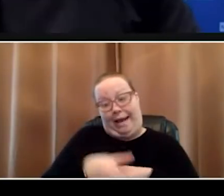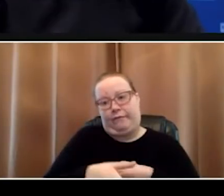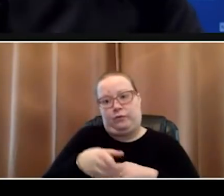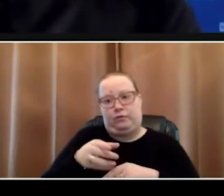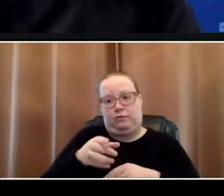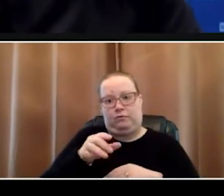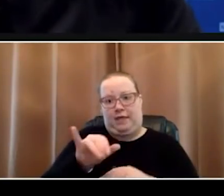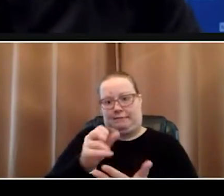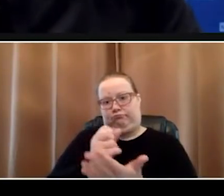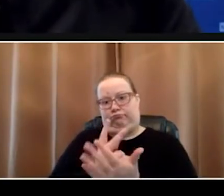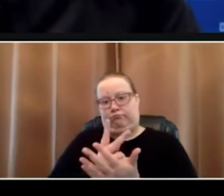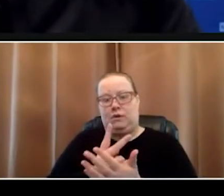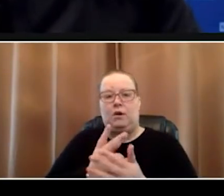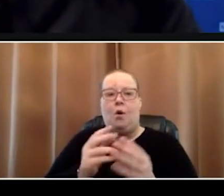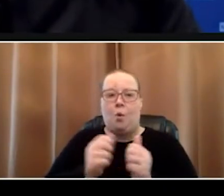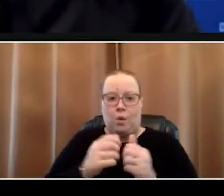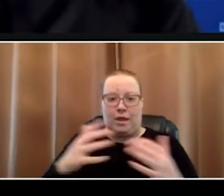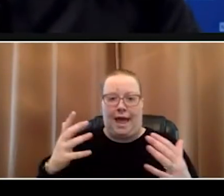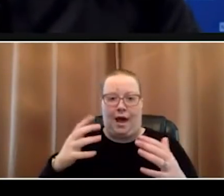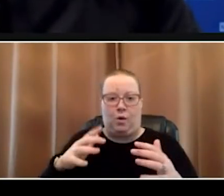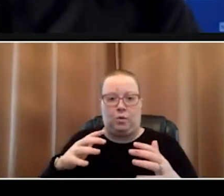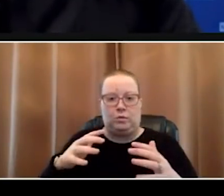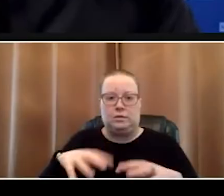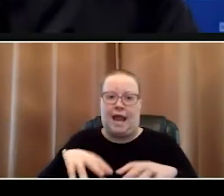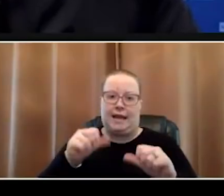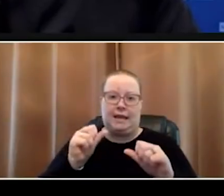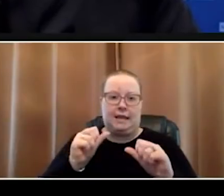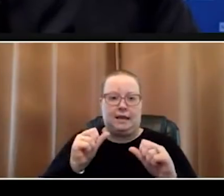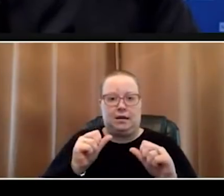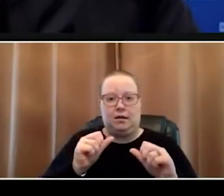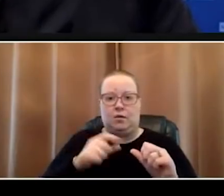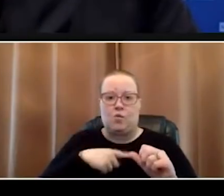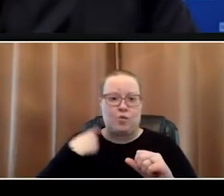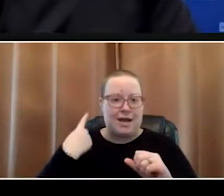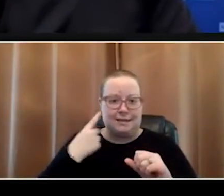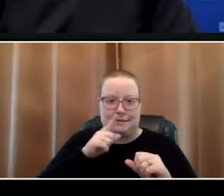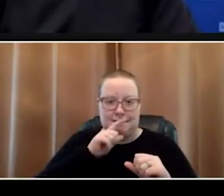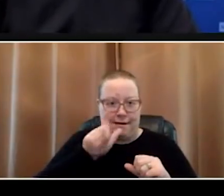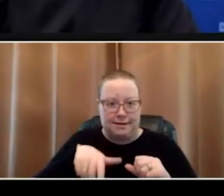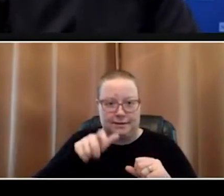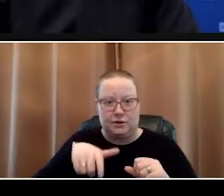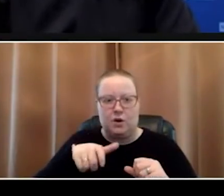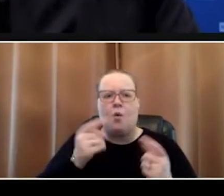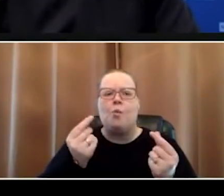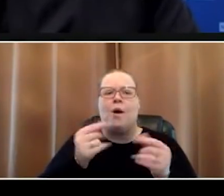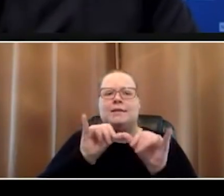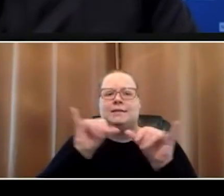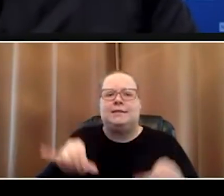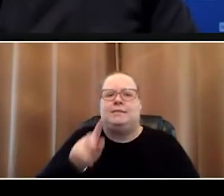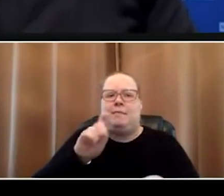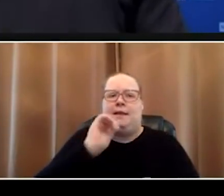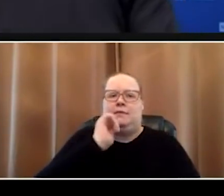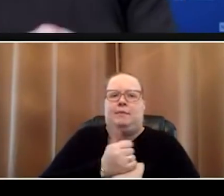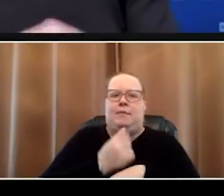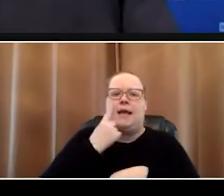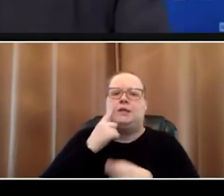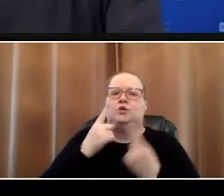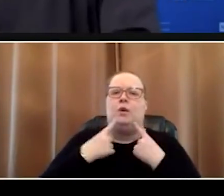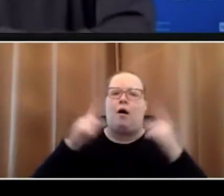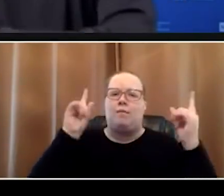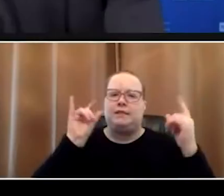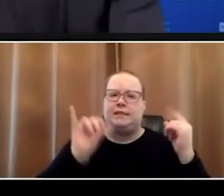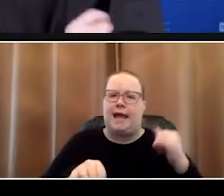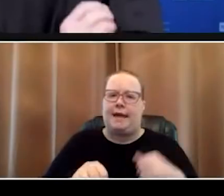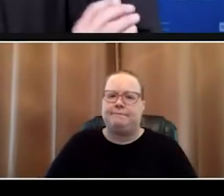without taking undue risks, and what systems need to be in place to accomplish that? Well,